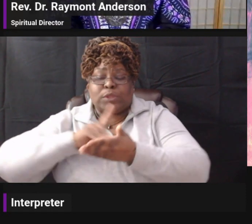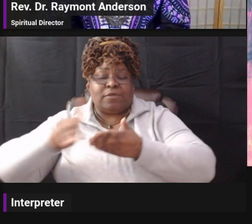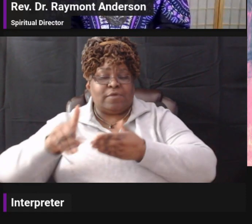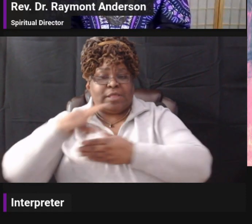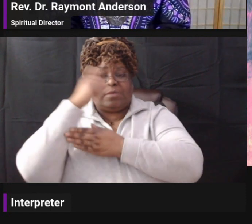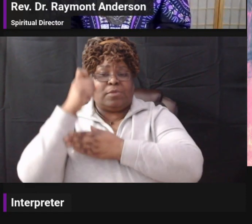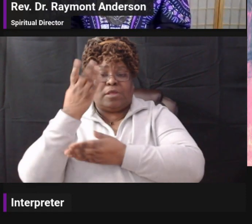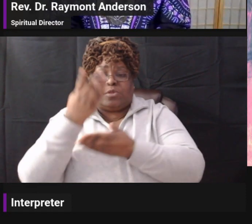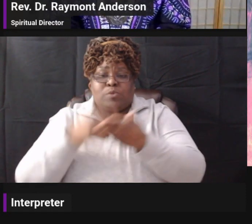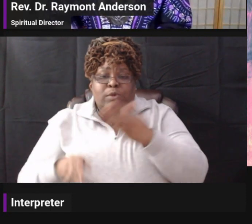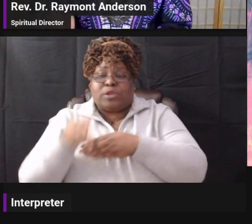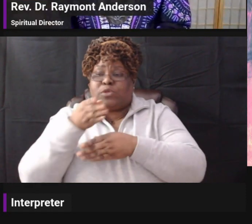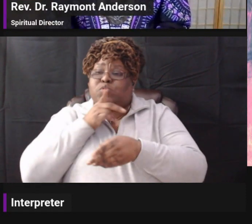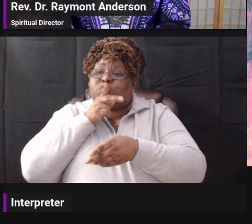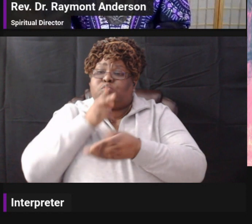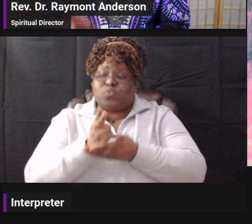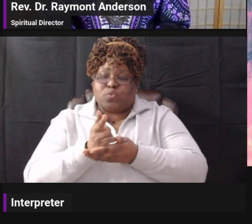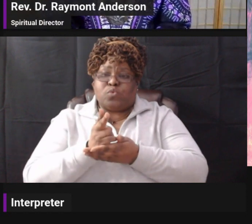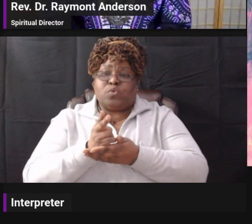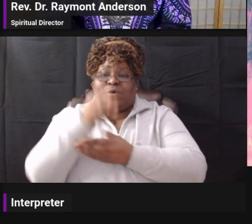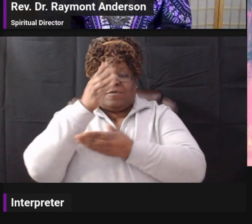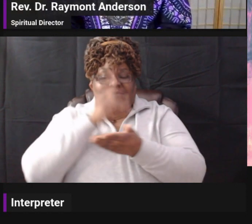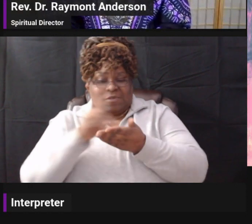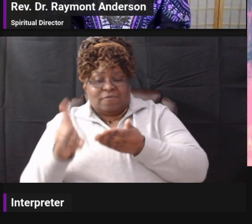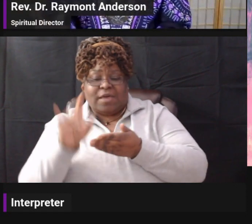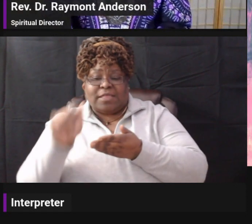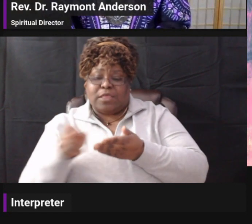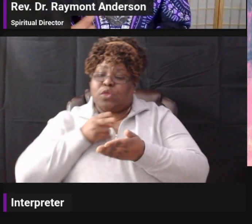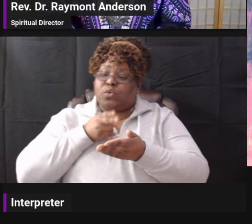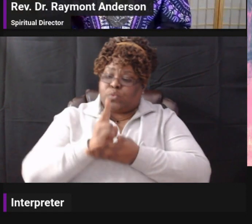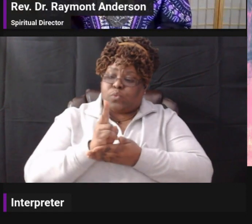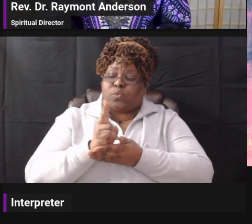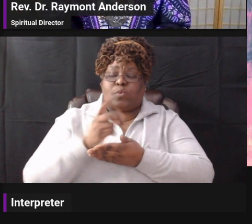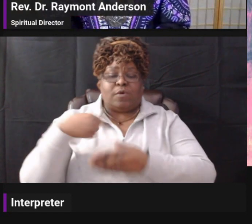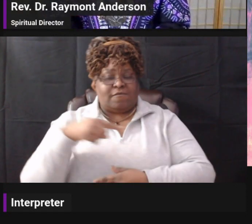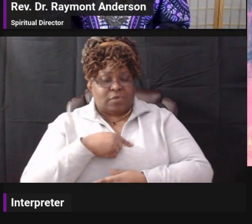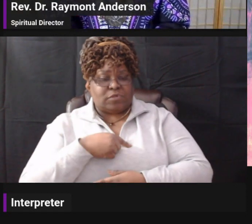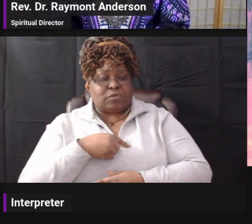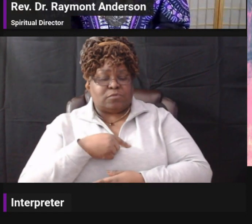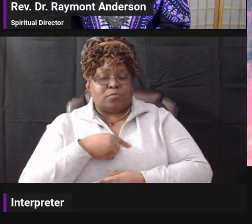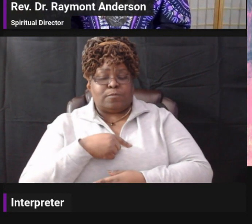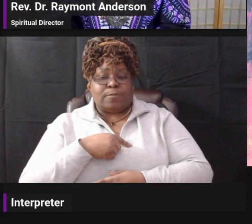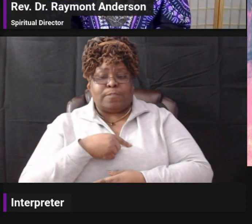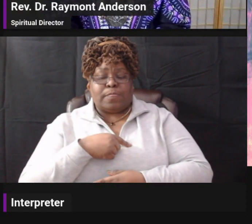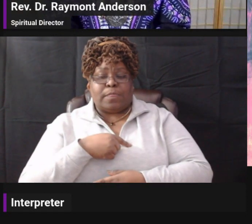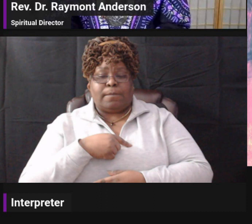the divine. And because what is true of the divine is true of each of us, this is our